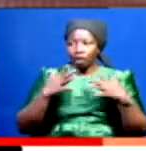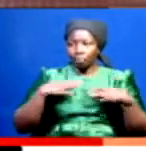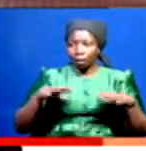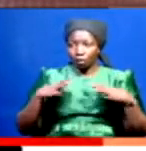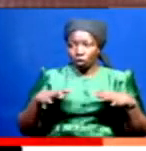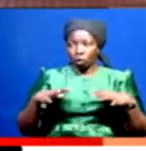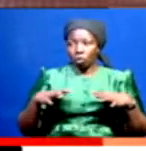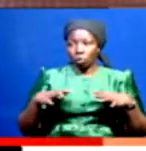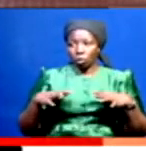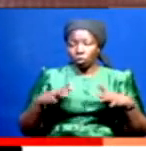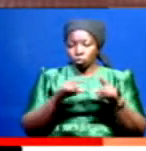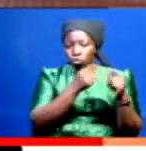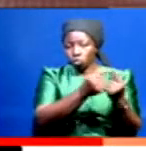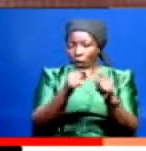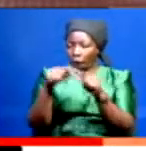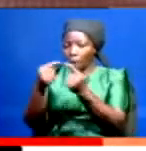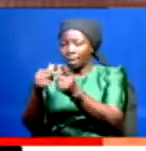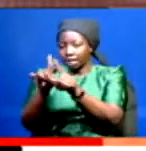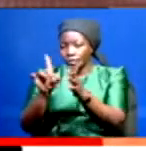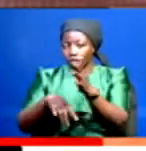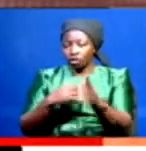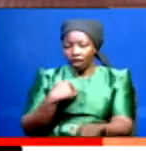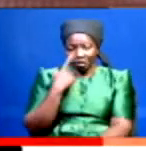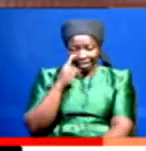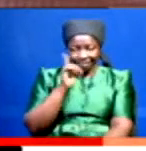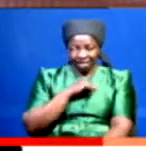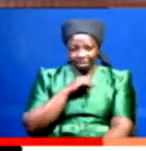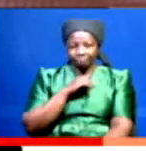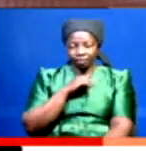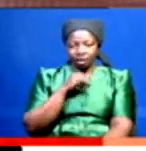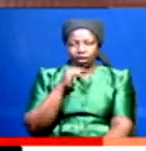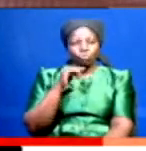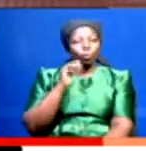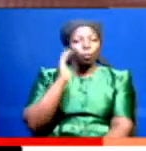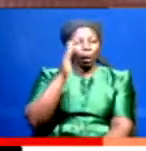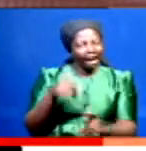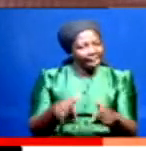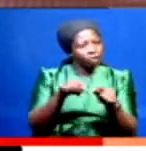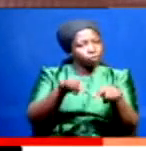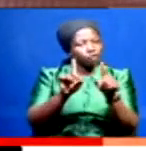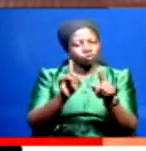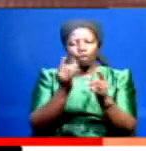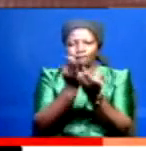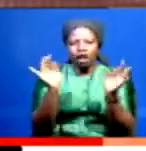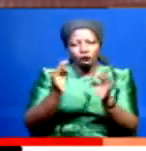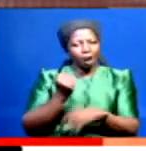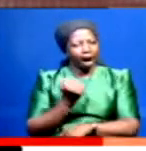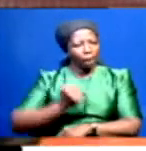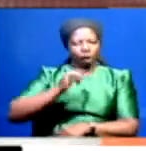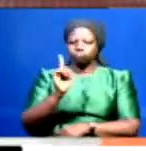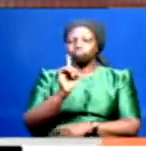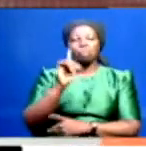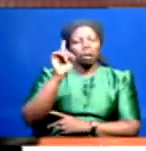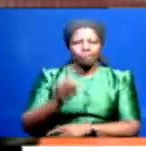radicals like the ones we see, to abuse that freedom. And we must do something as Kenyans. First, we